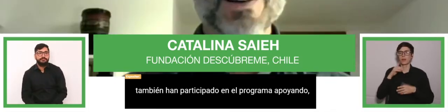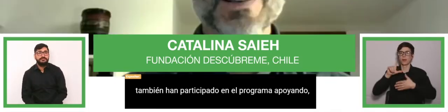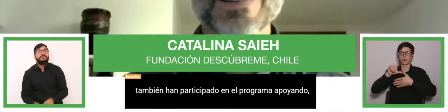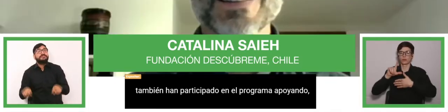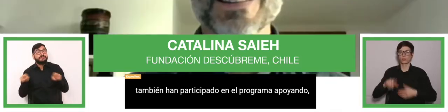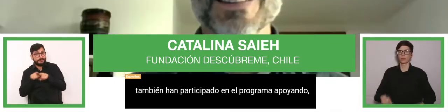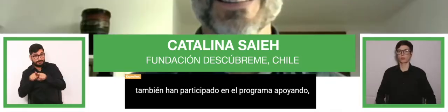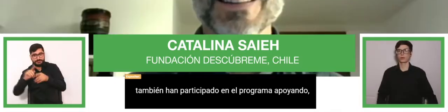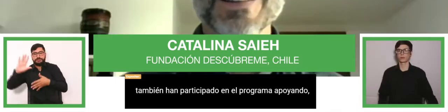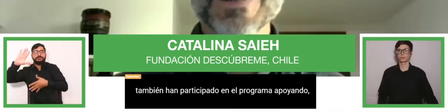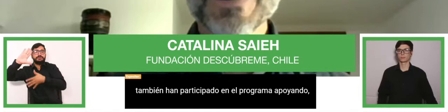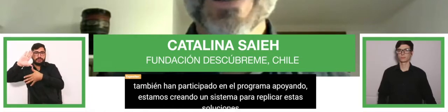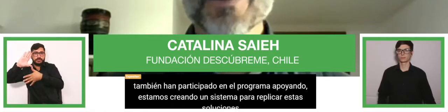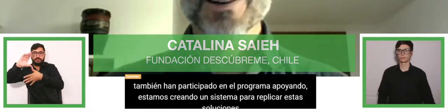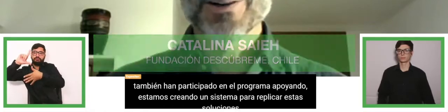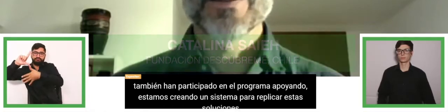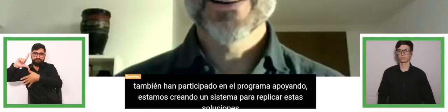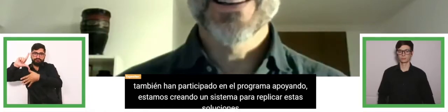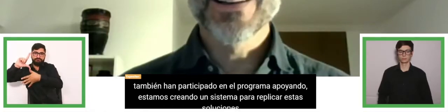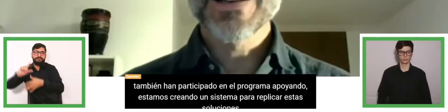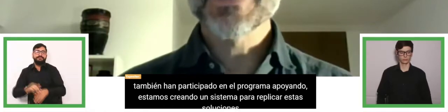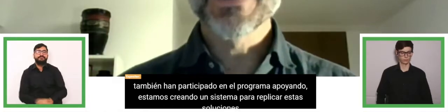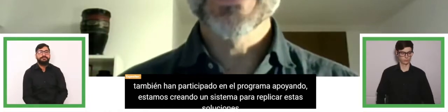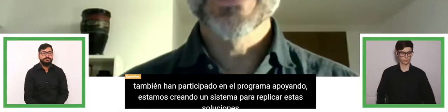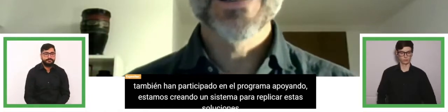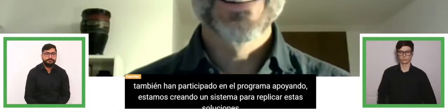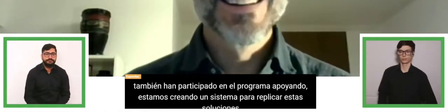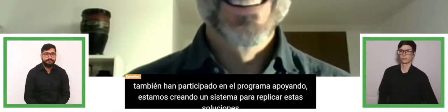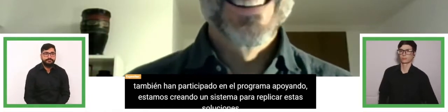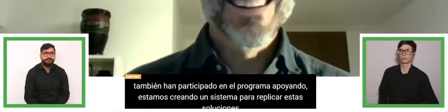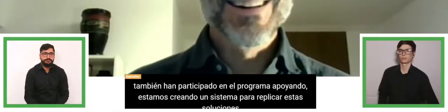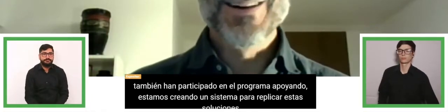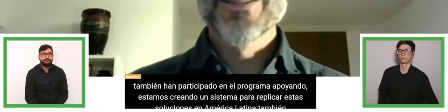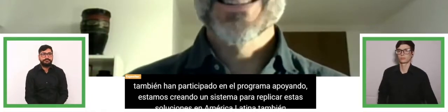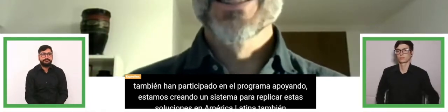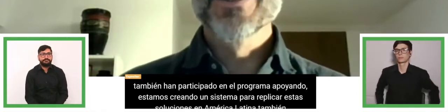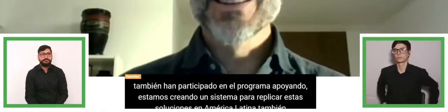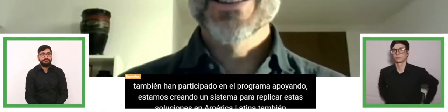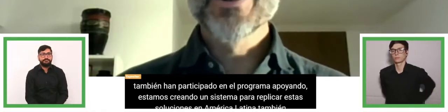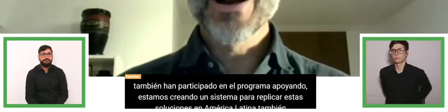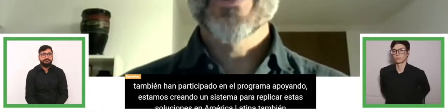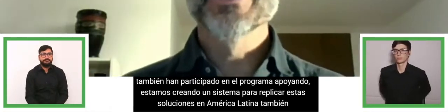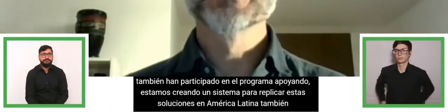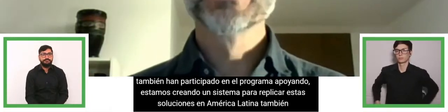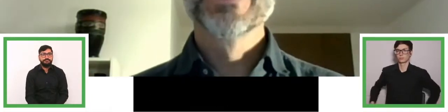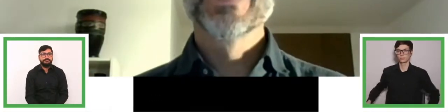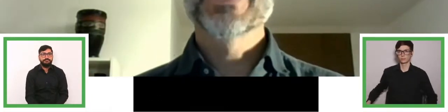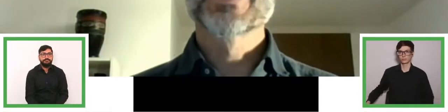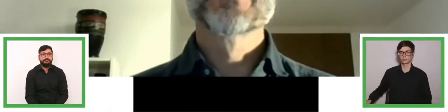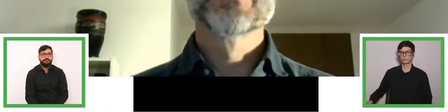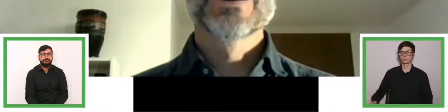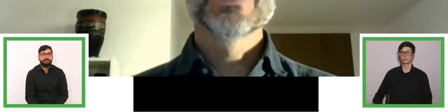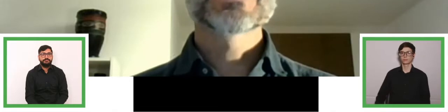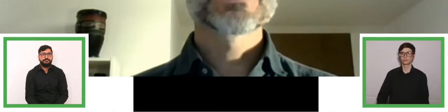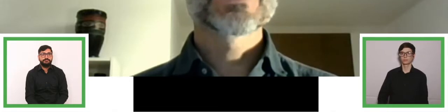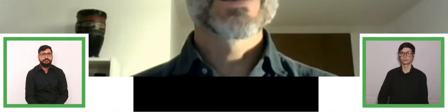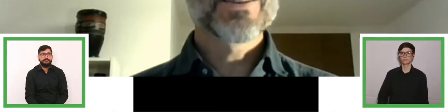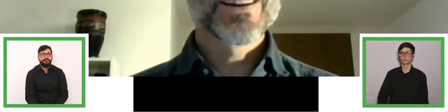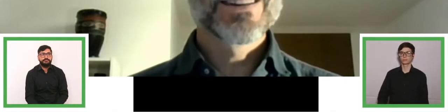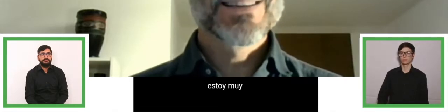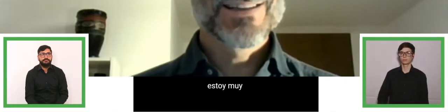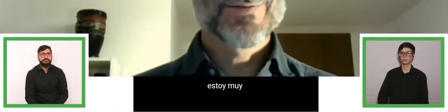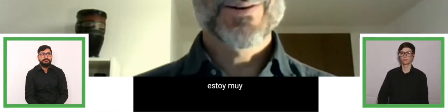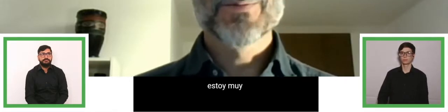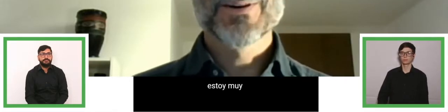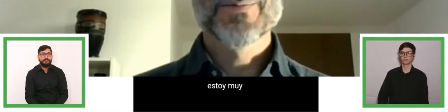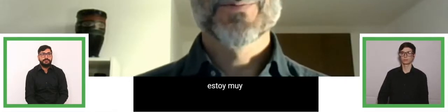Thank you very much, Catalina. That is indeed, we're all very excited of this new avenue. Let's